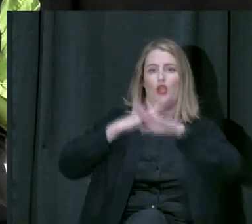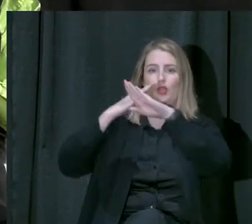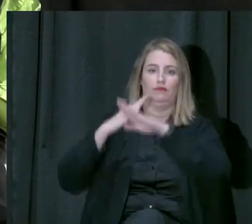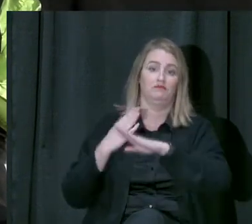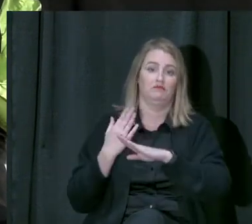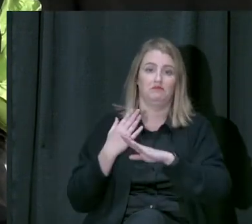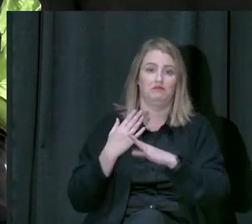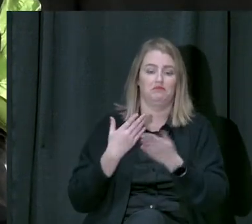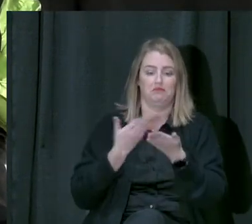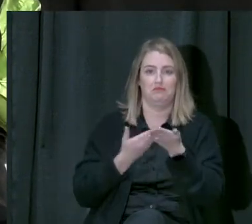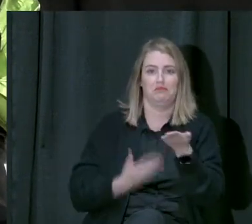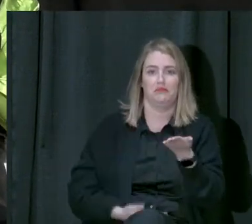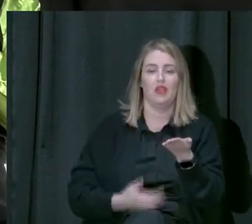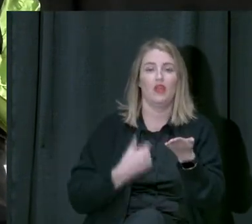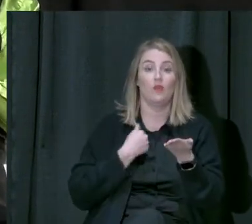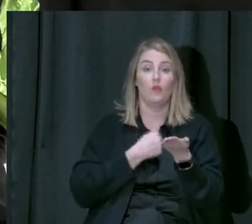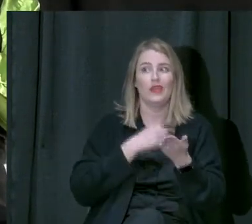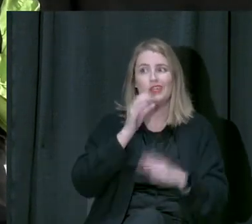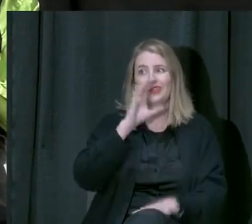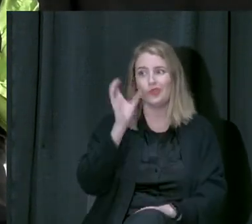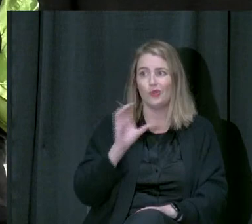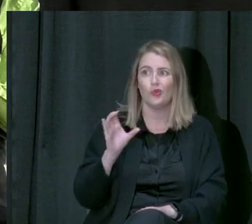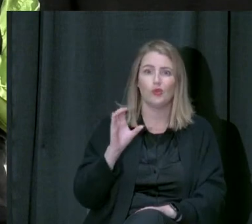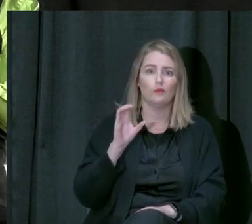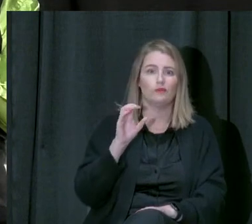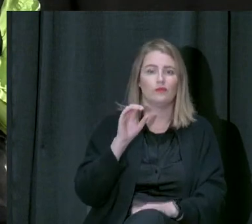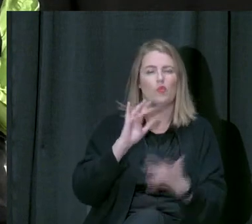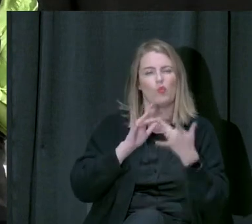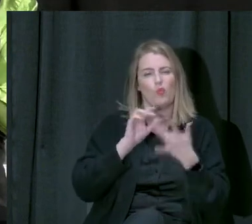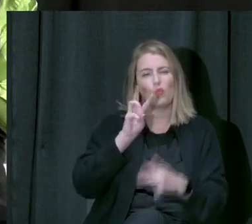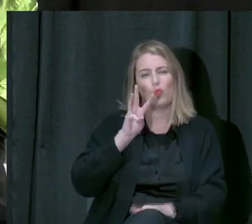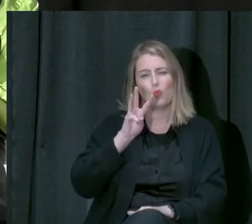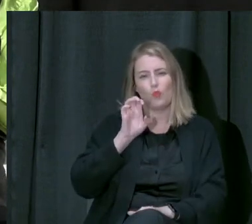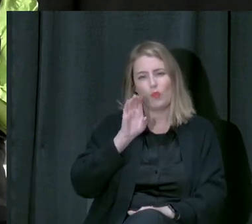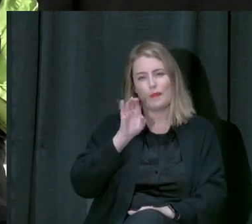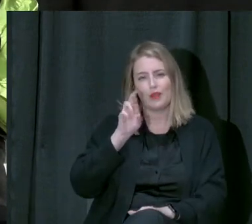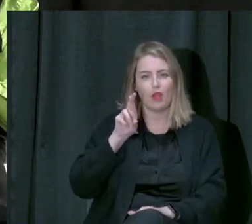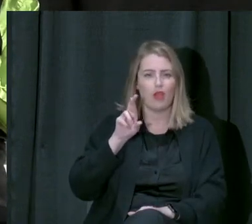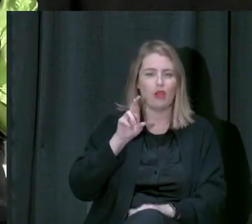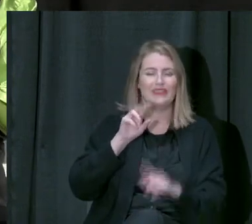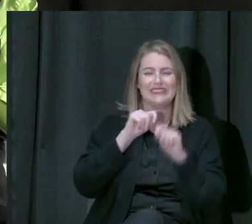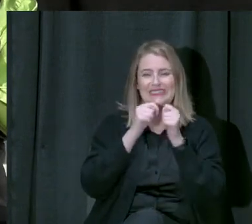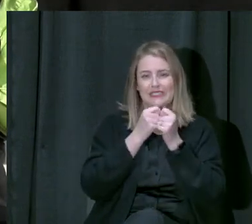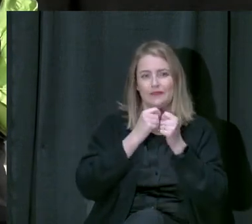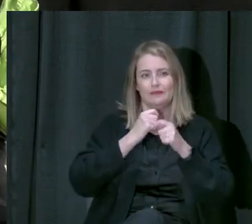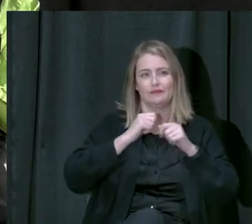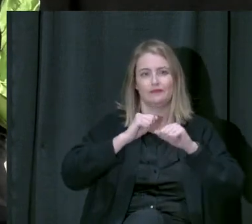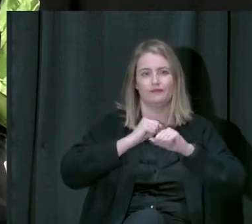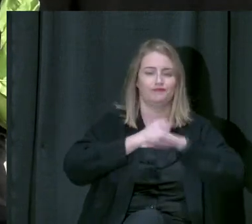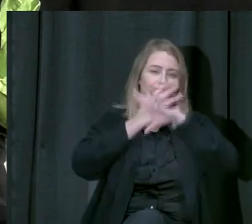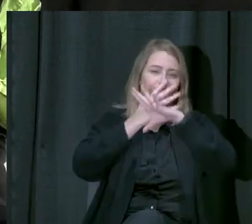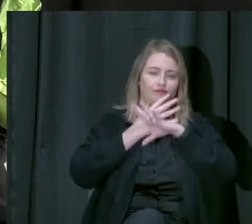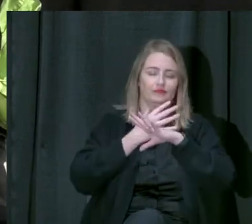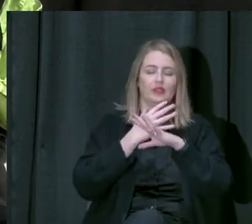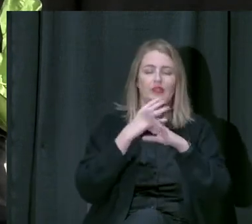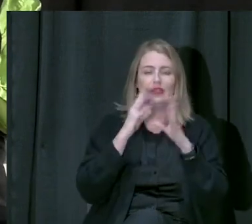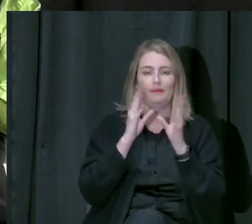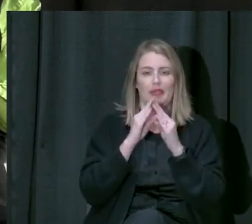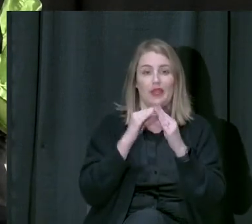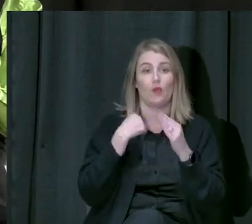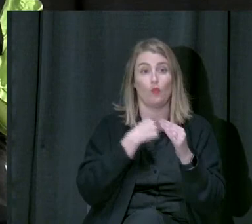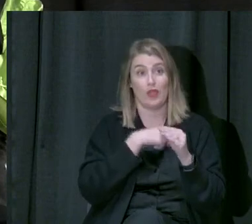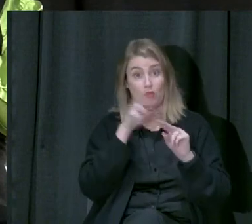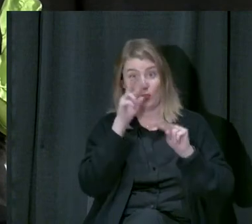do a Zoom or a webinar or a Teams or, you know, a virtual meeting where we review